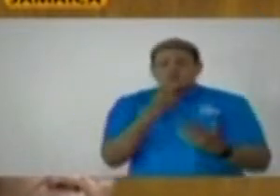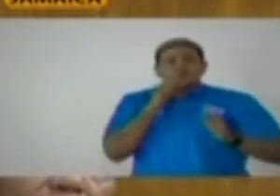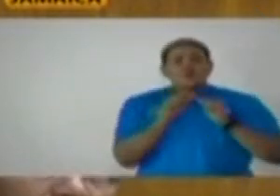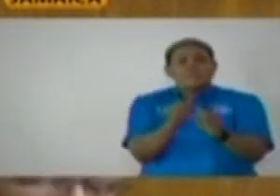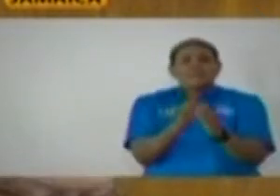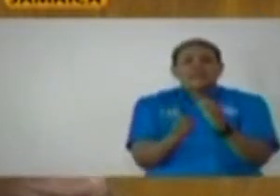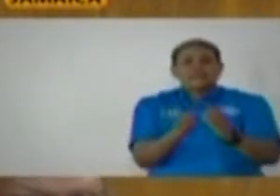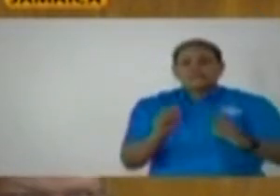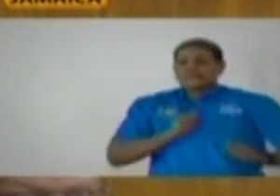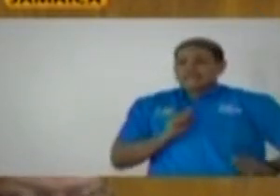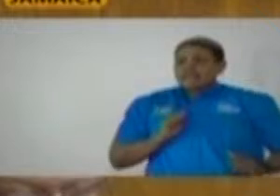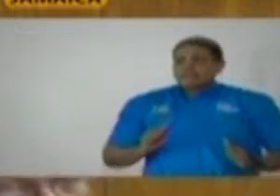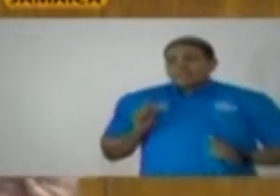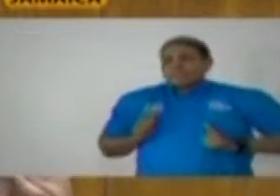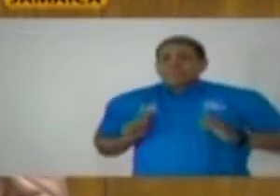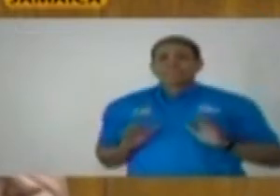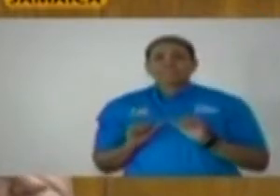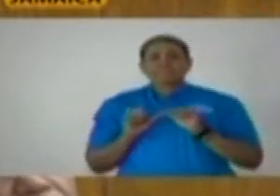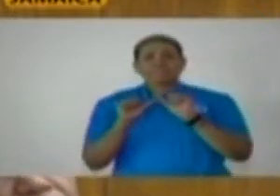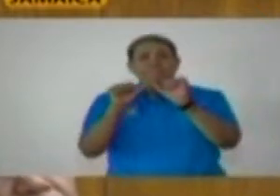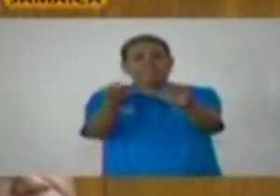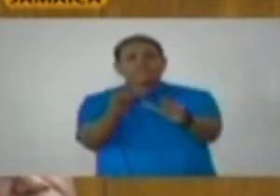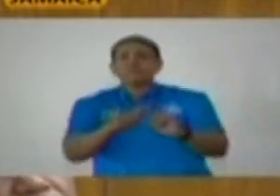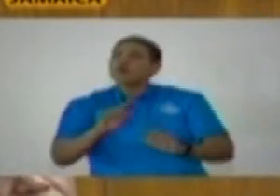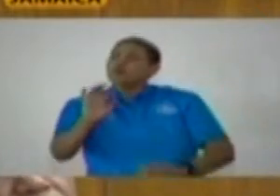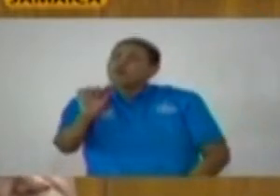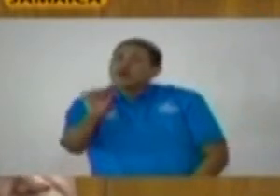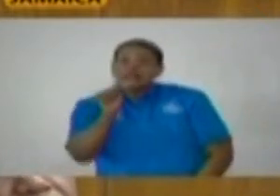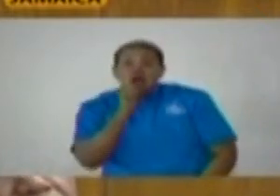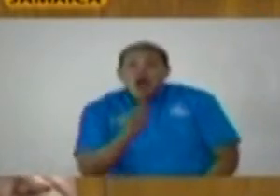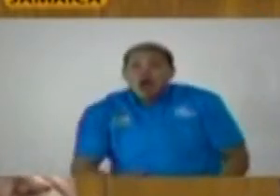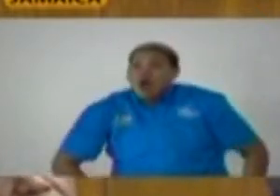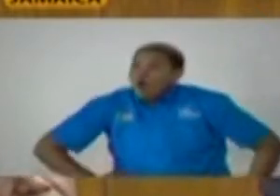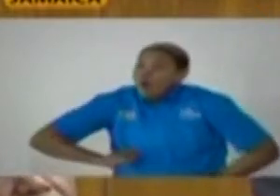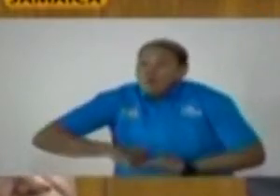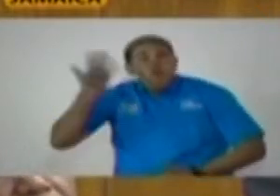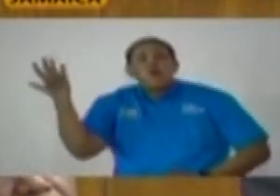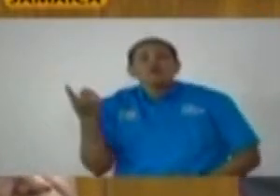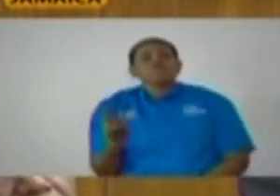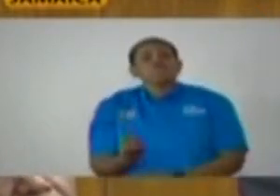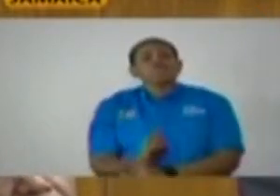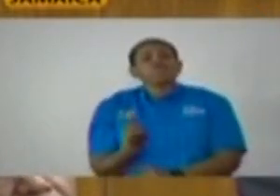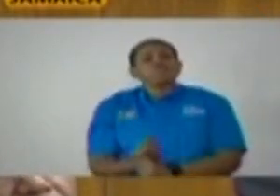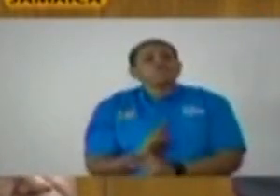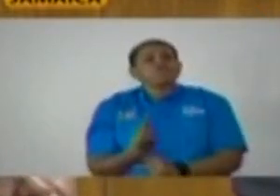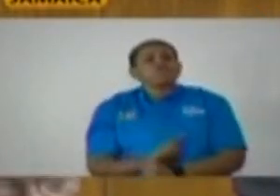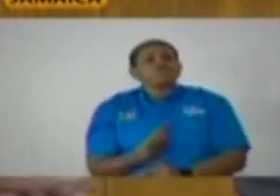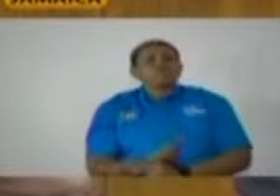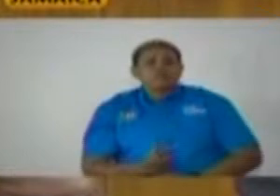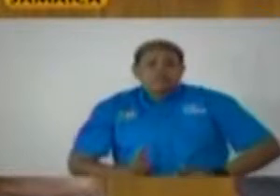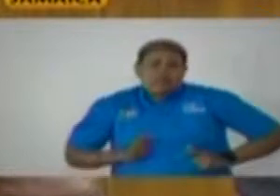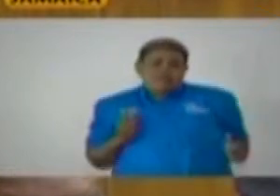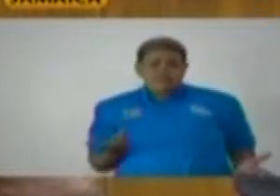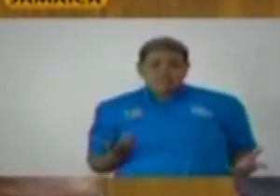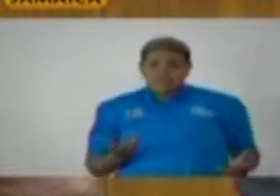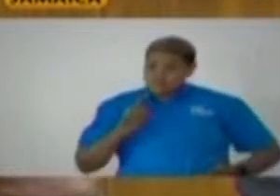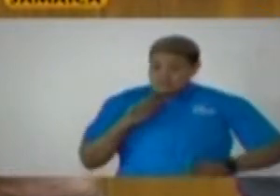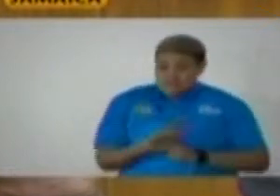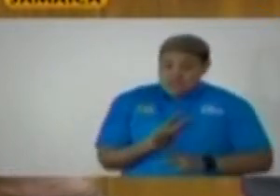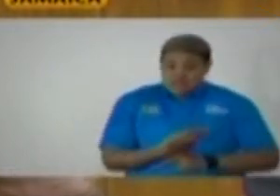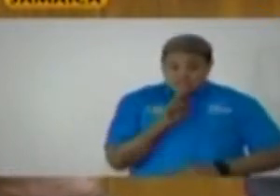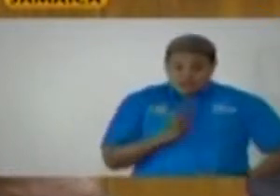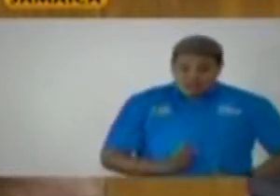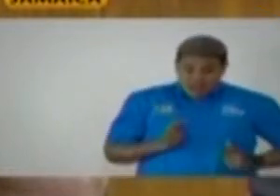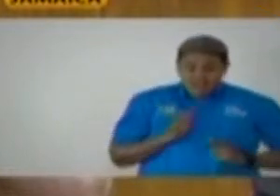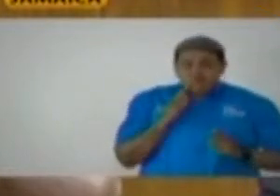maintain self-sufficiency and a minimum standard of living. The calculation of a living or livable wage thus provides